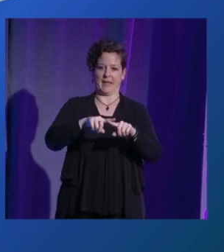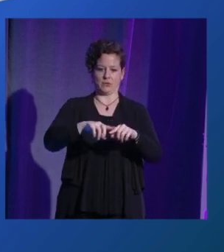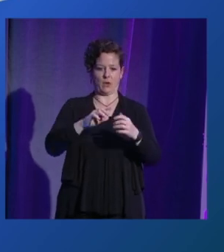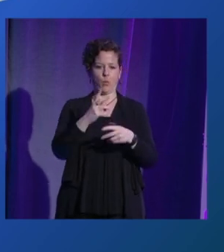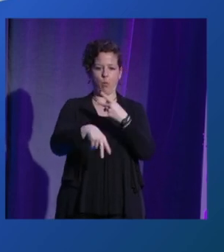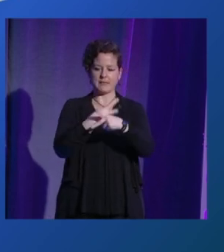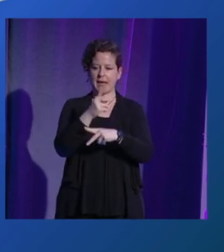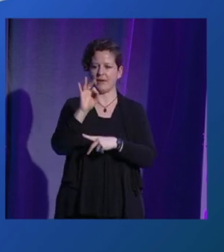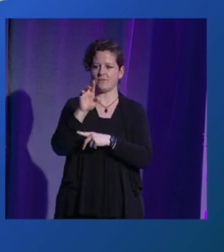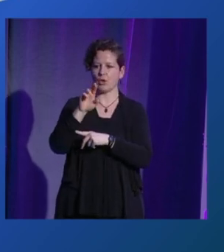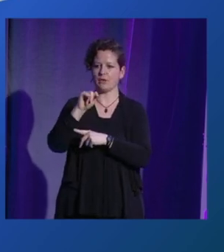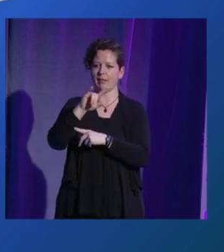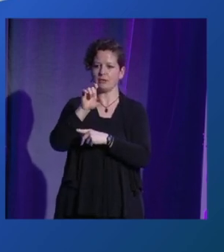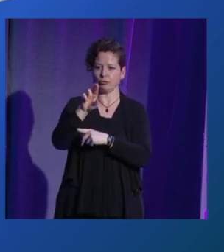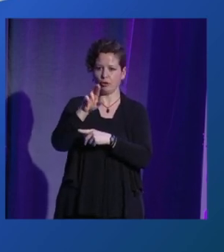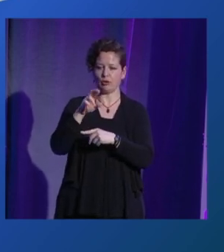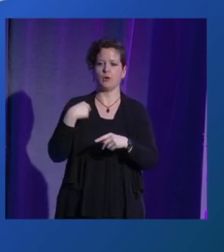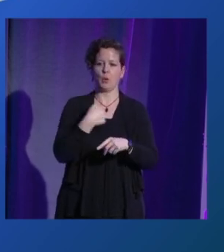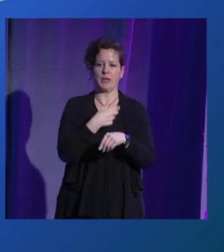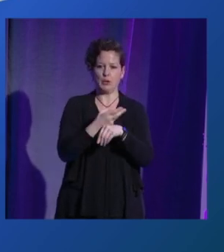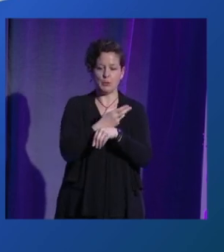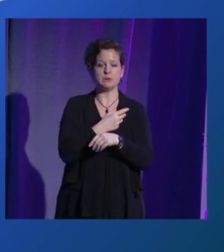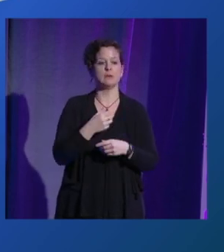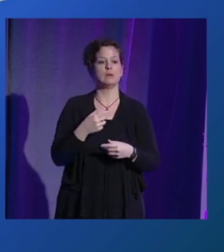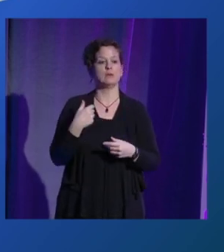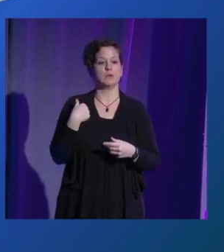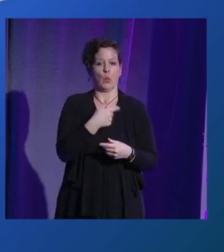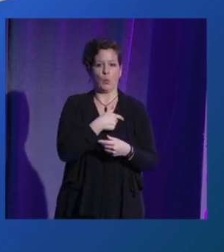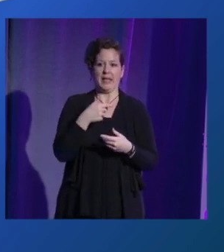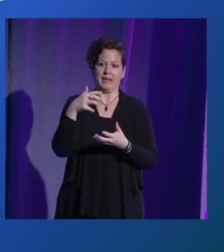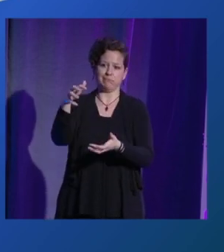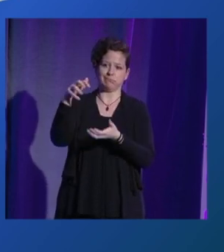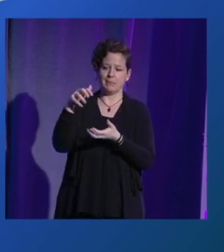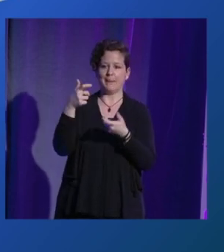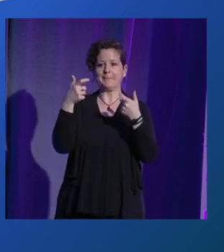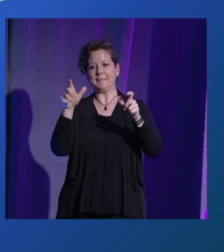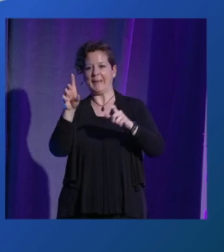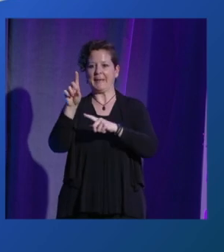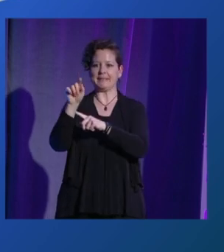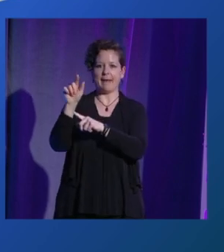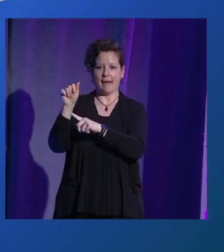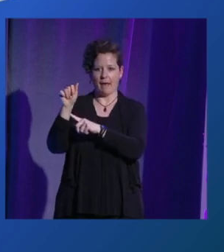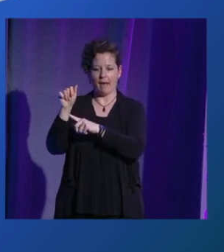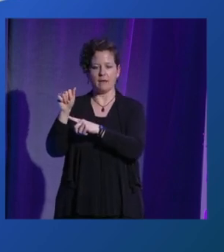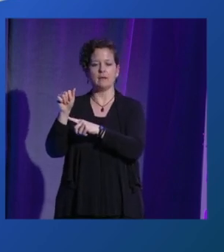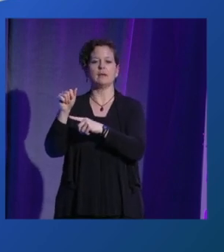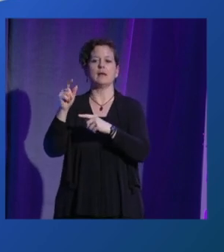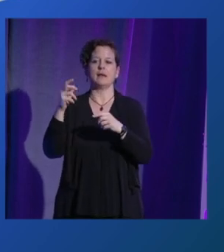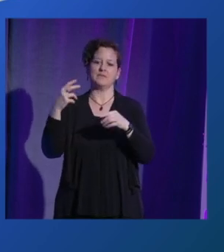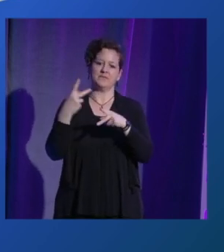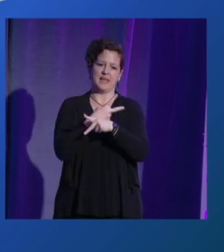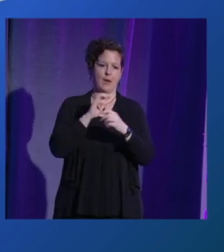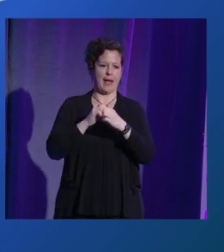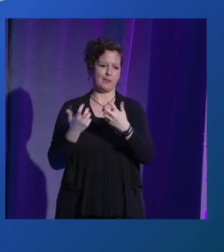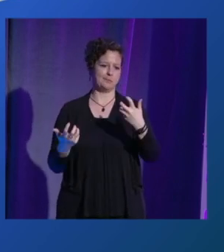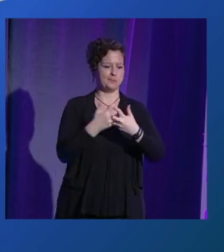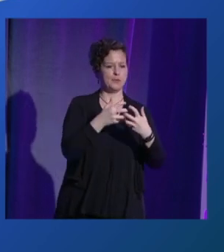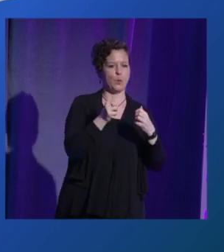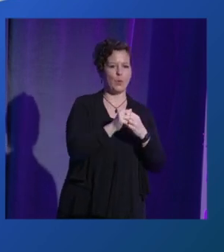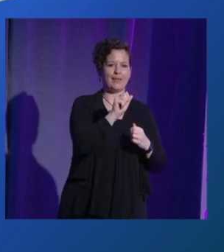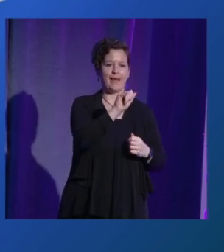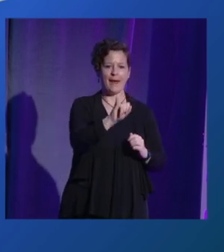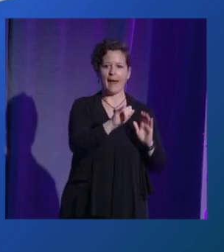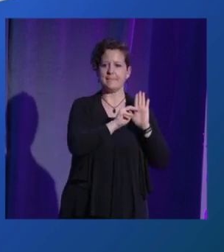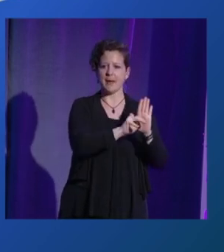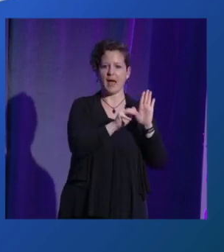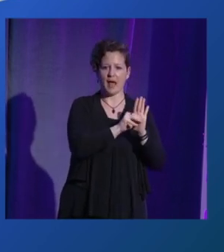able to do this with this this big data and bring in modeling right crop growth modeling AI modeling